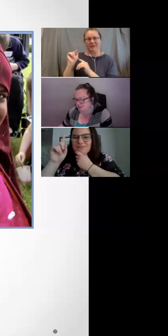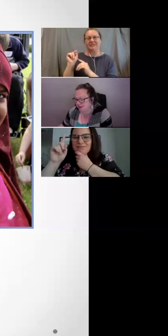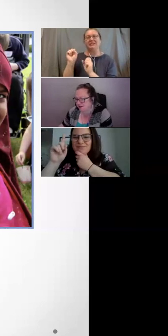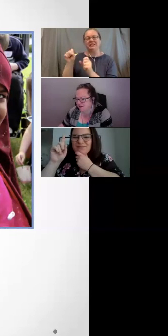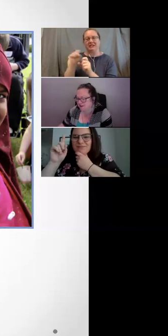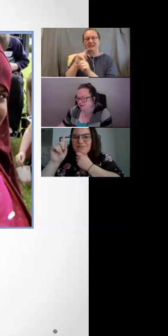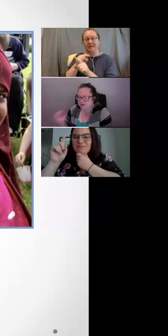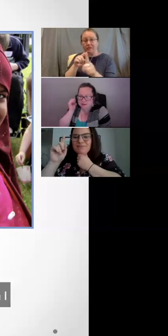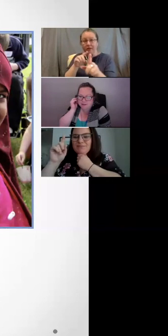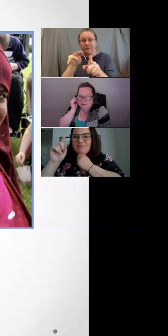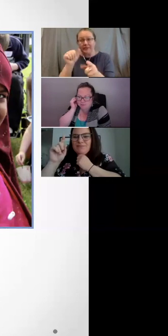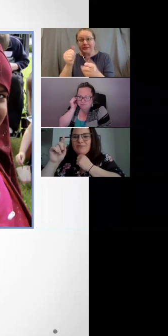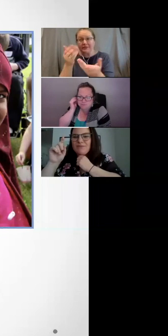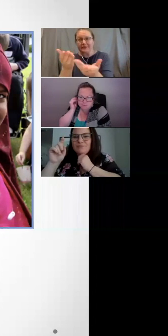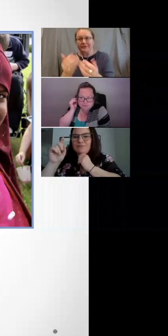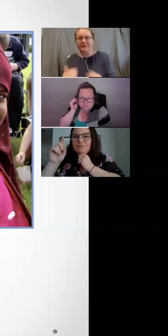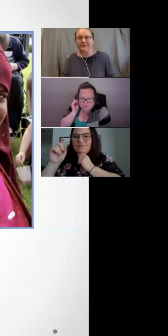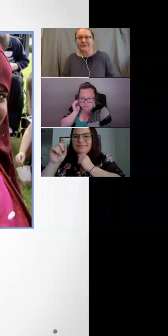something, Melissa, yeah.